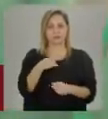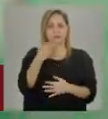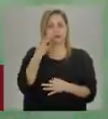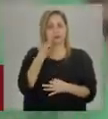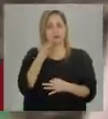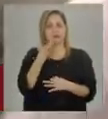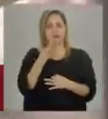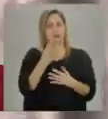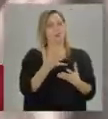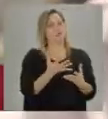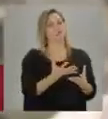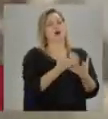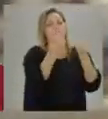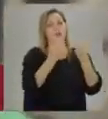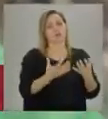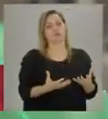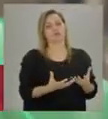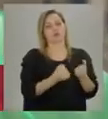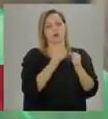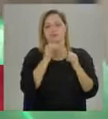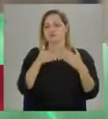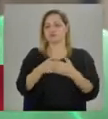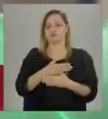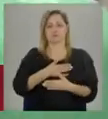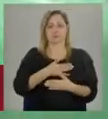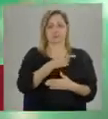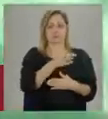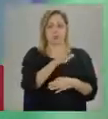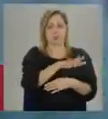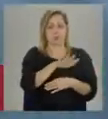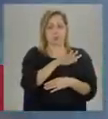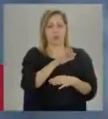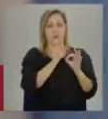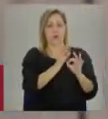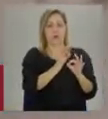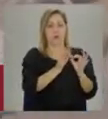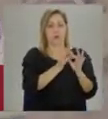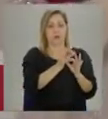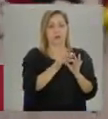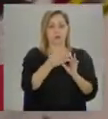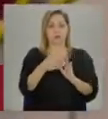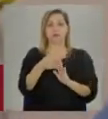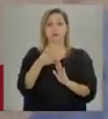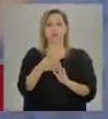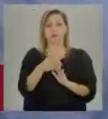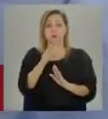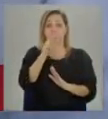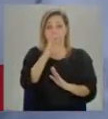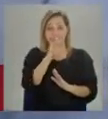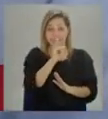them from dying. This isn't an intensive care unit, it's an emergency ward. The ICU is full.